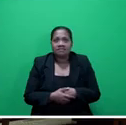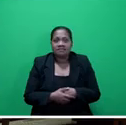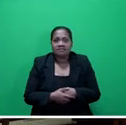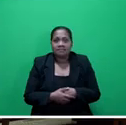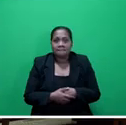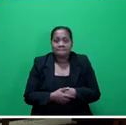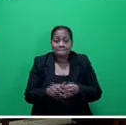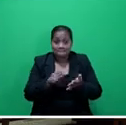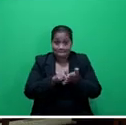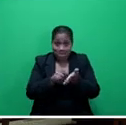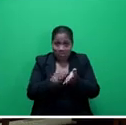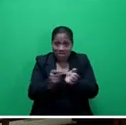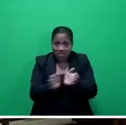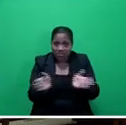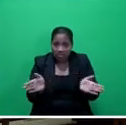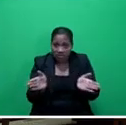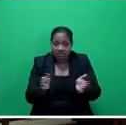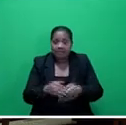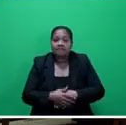Secretary General.